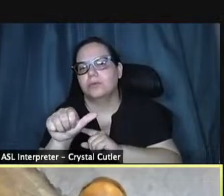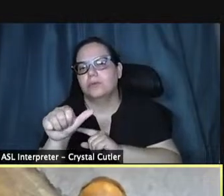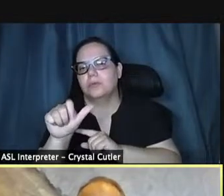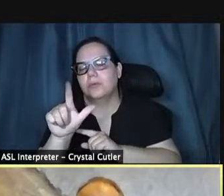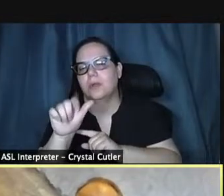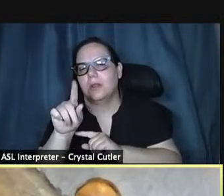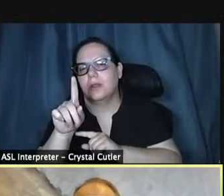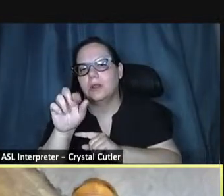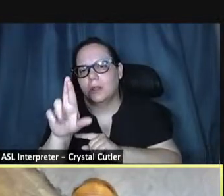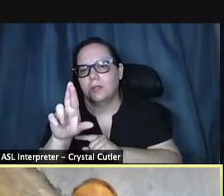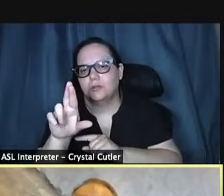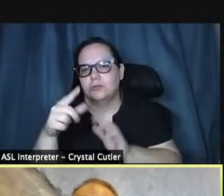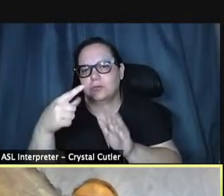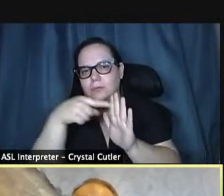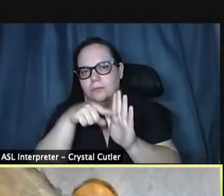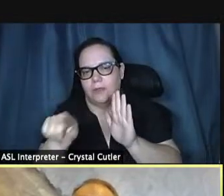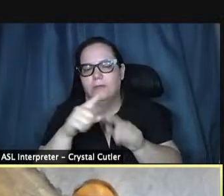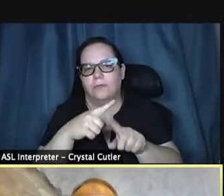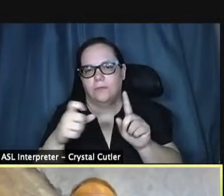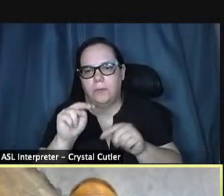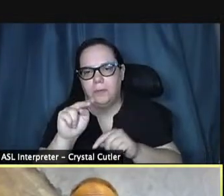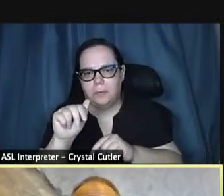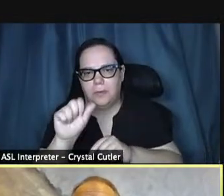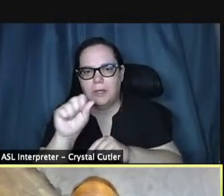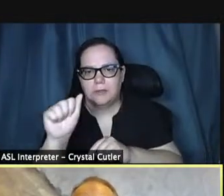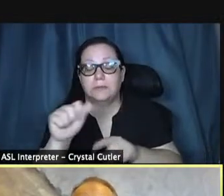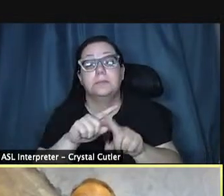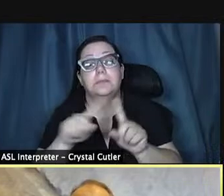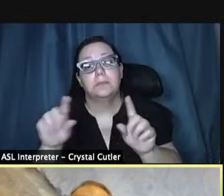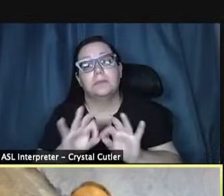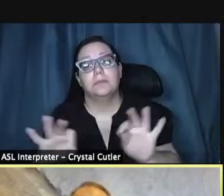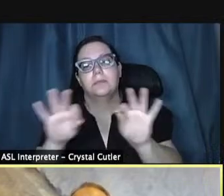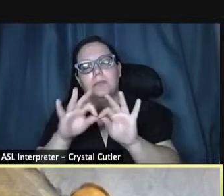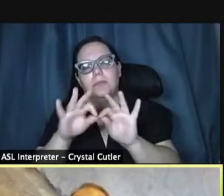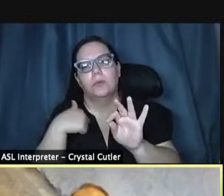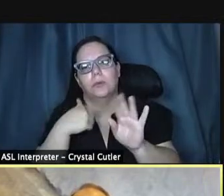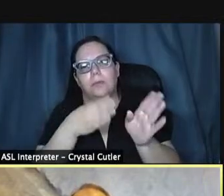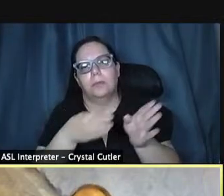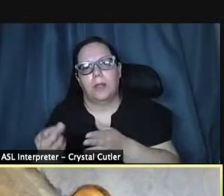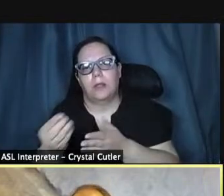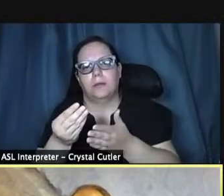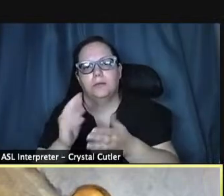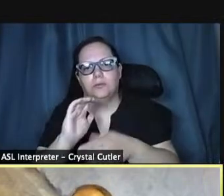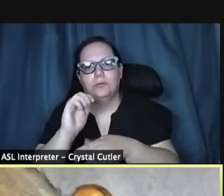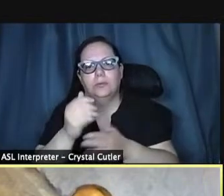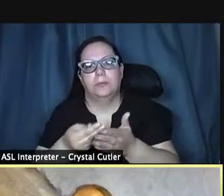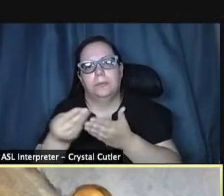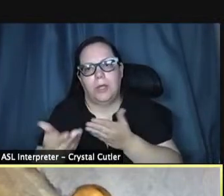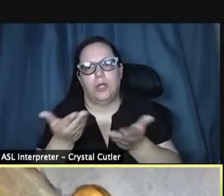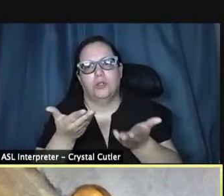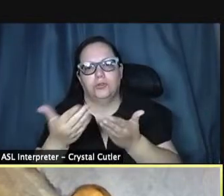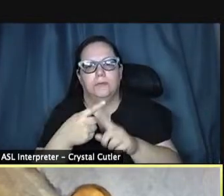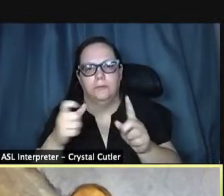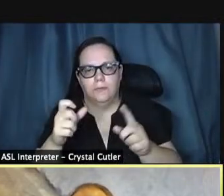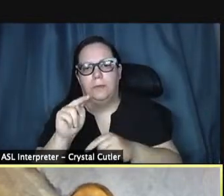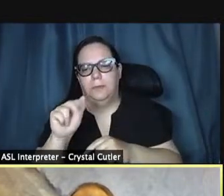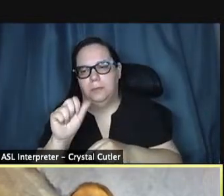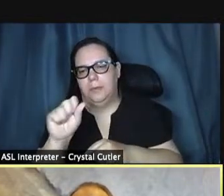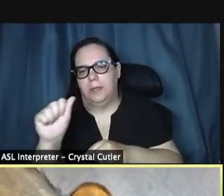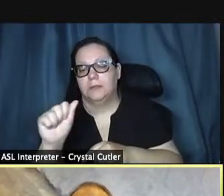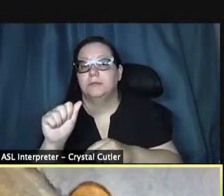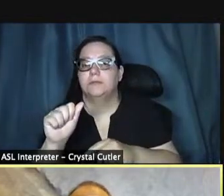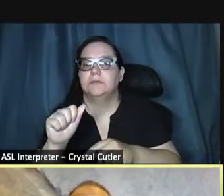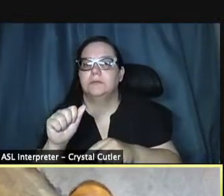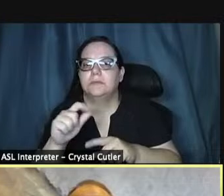buy a service and not the spacecraft. And a further step is an operational constellation for lunar